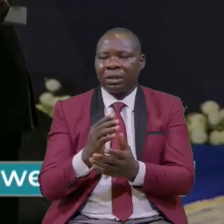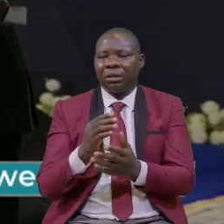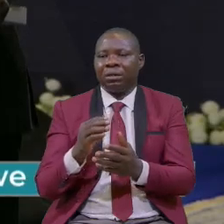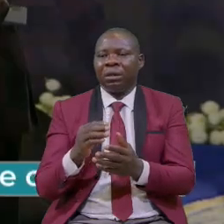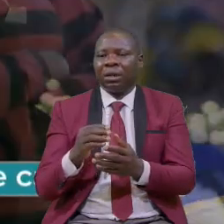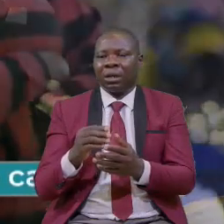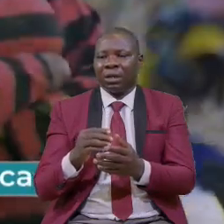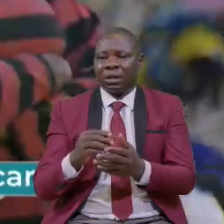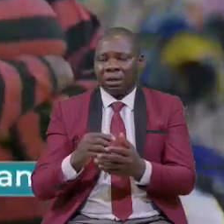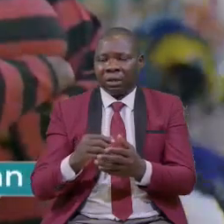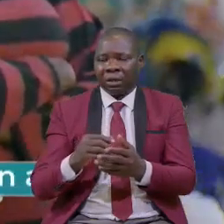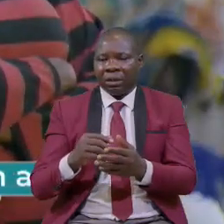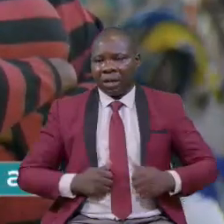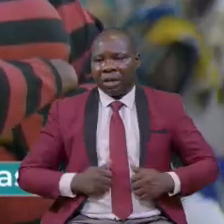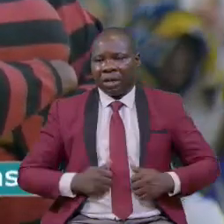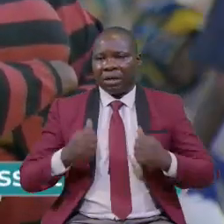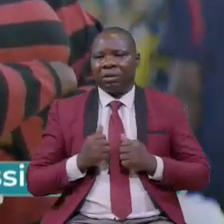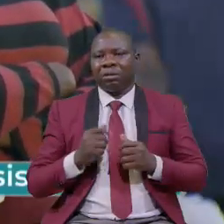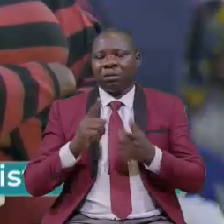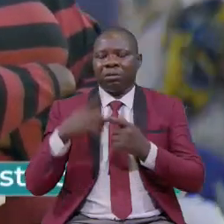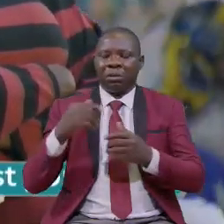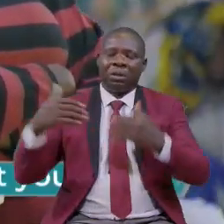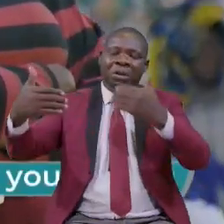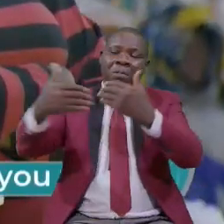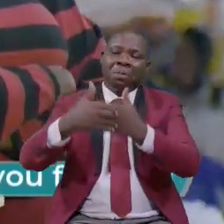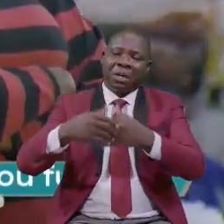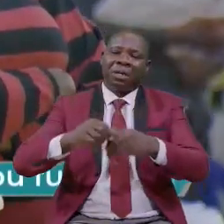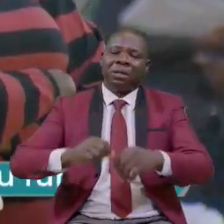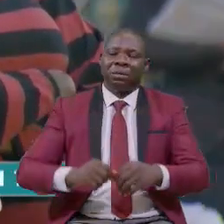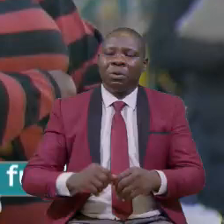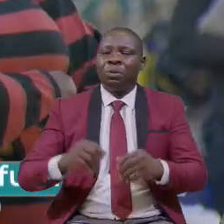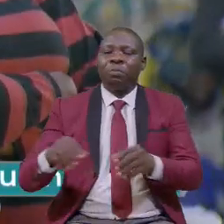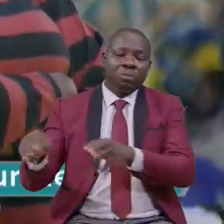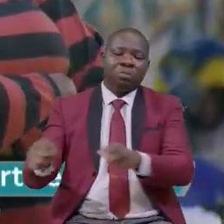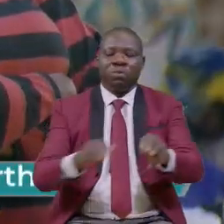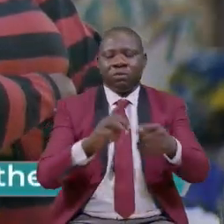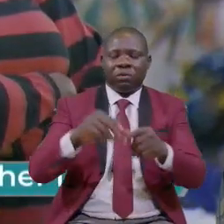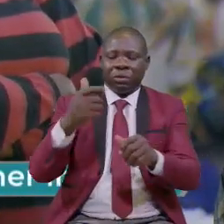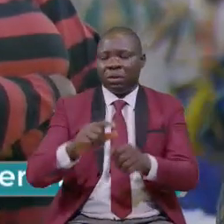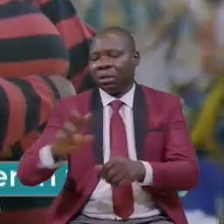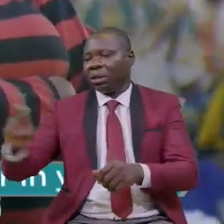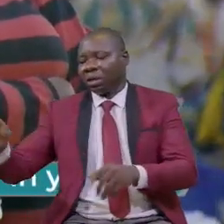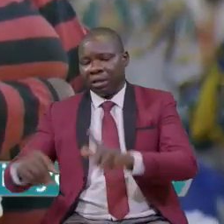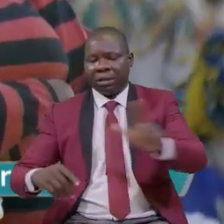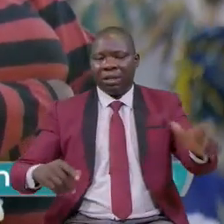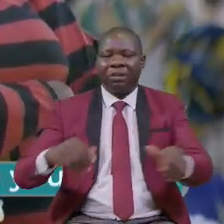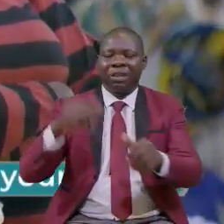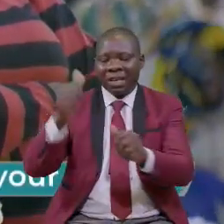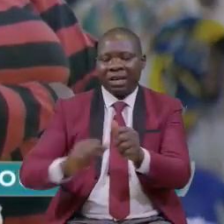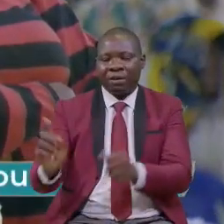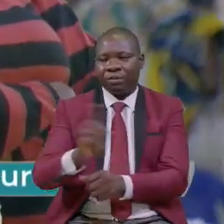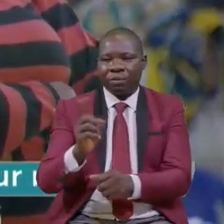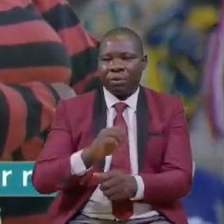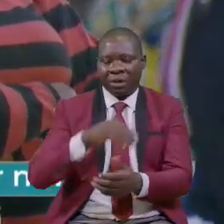the far back, let's do that. Spread yourselves to the right, to the left, the